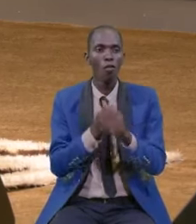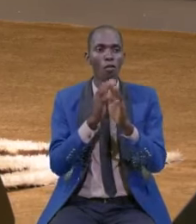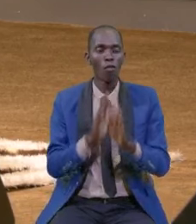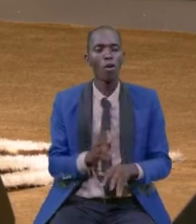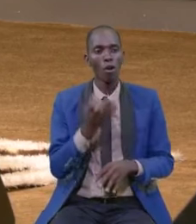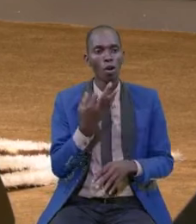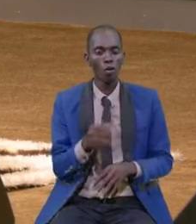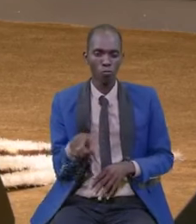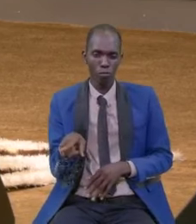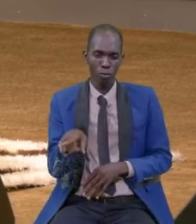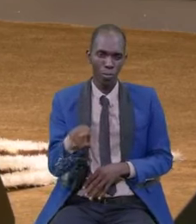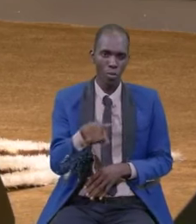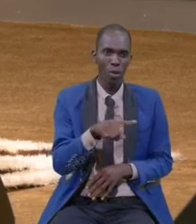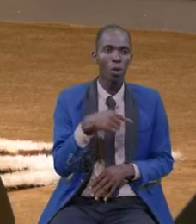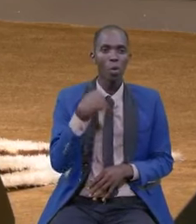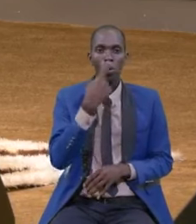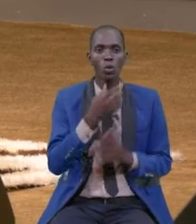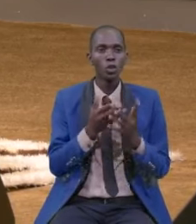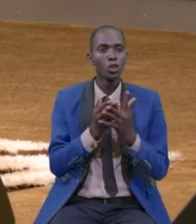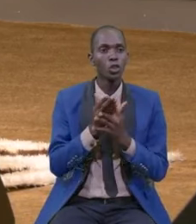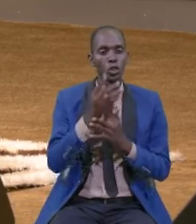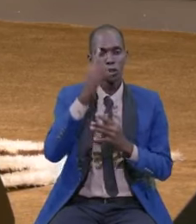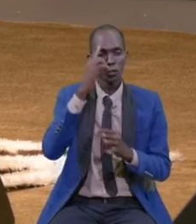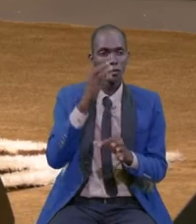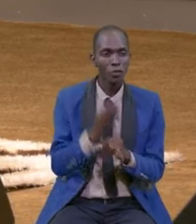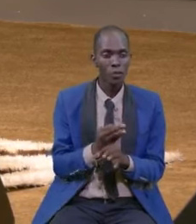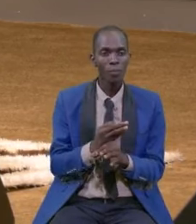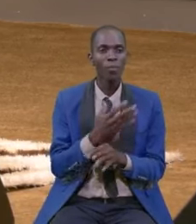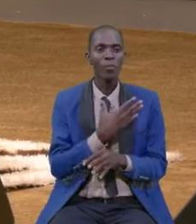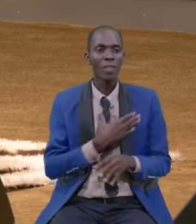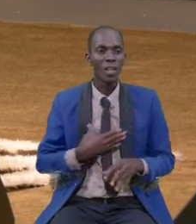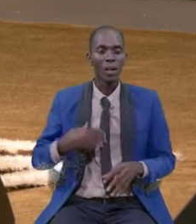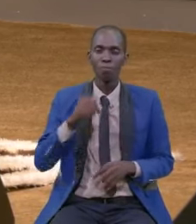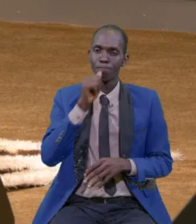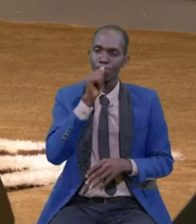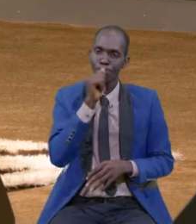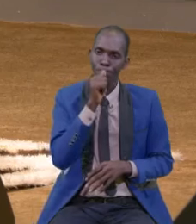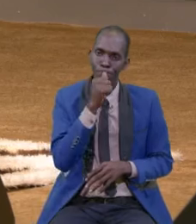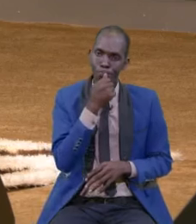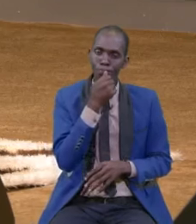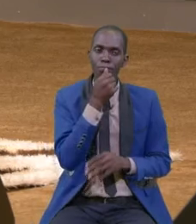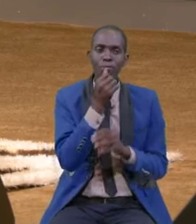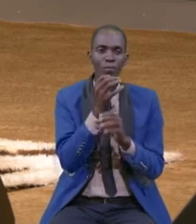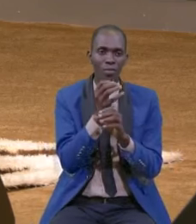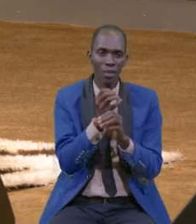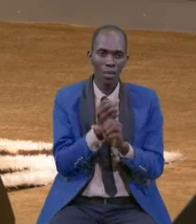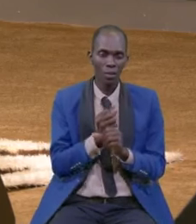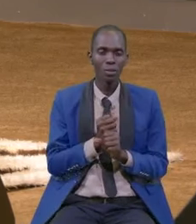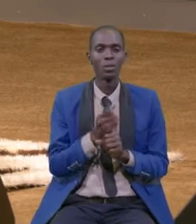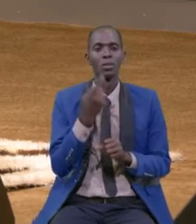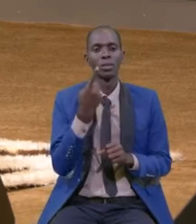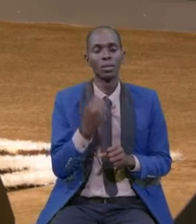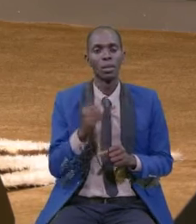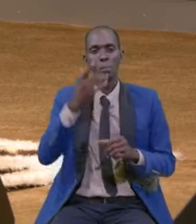them who through faith faith and patience inherit